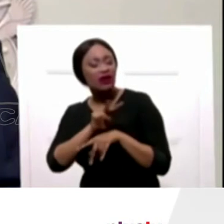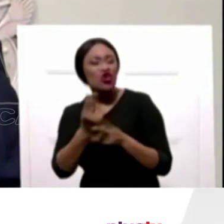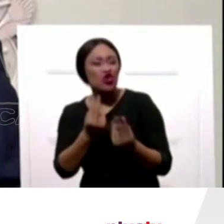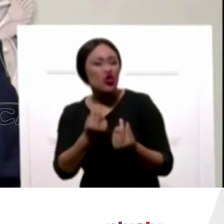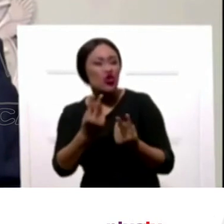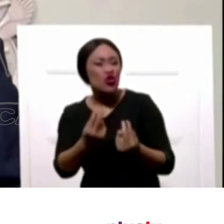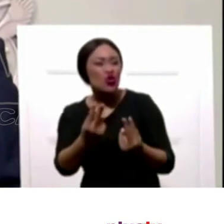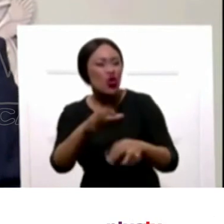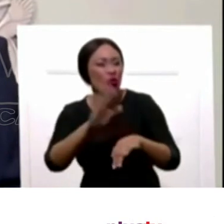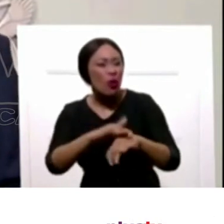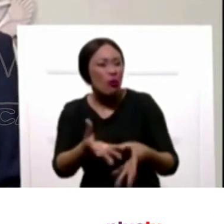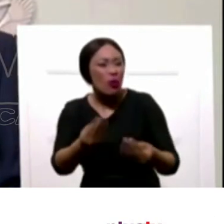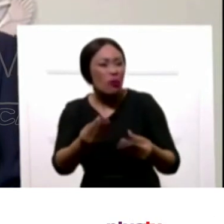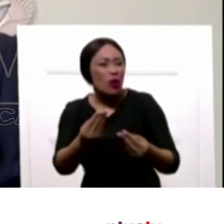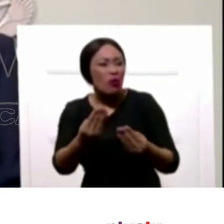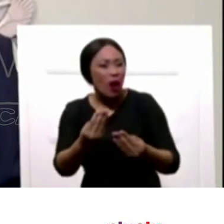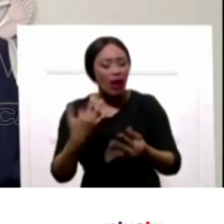days, increased